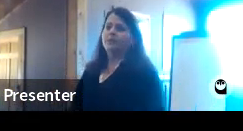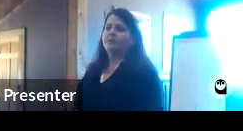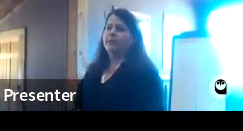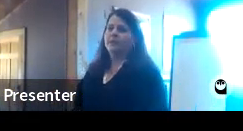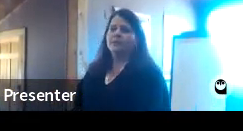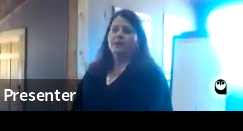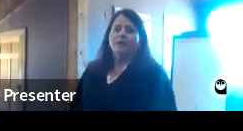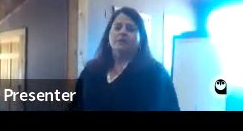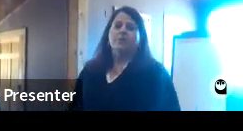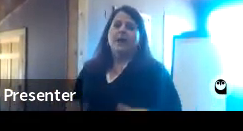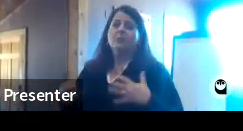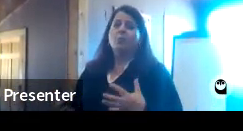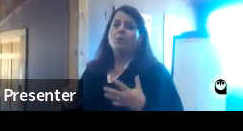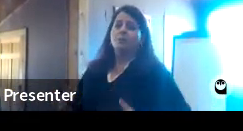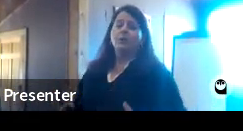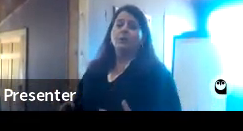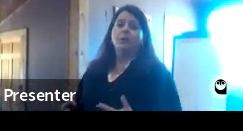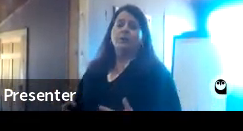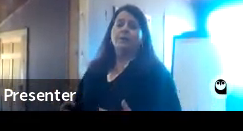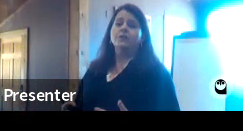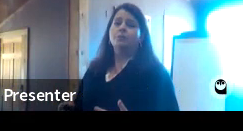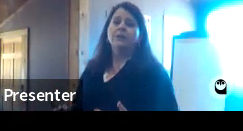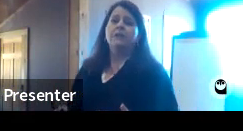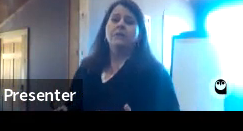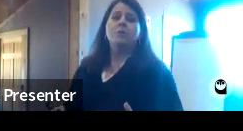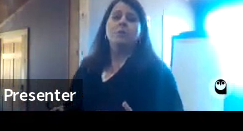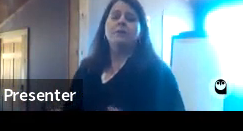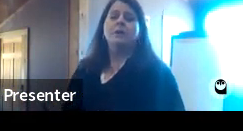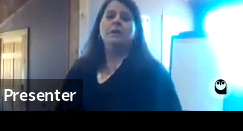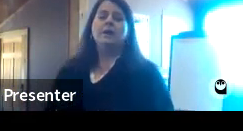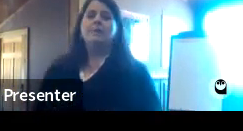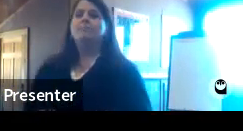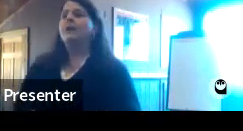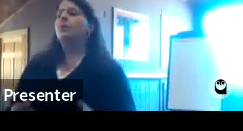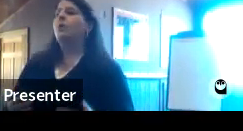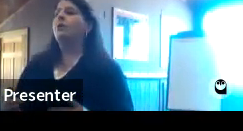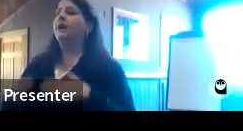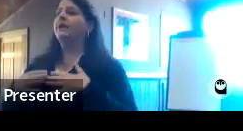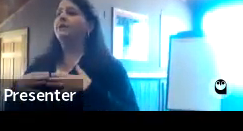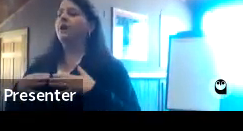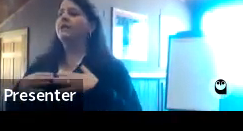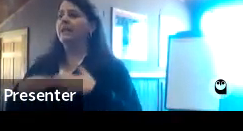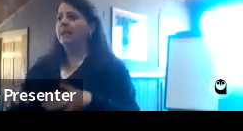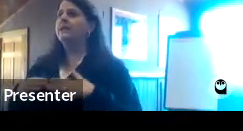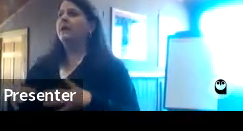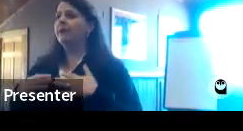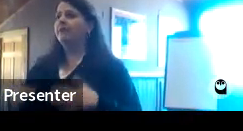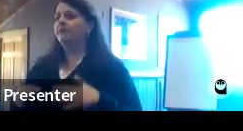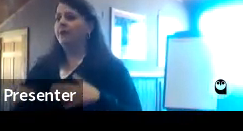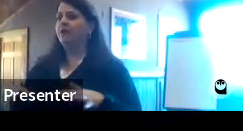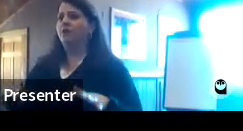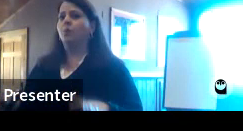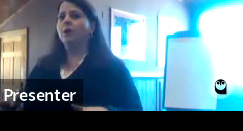stance with the defendants. So that role is really critical. And there's really no one better qualified as far as